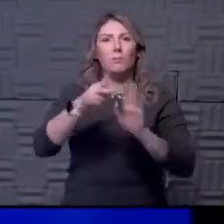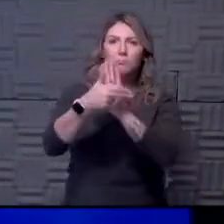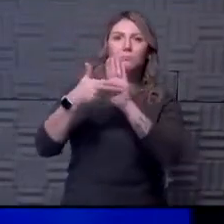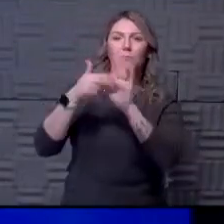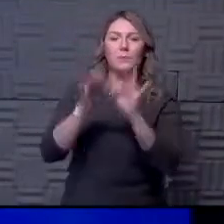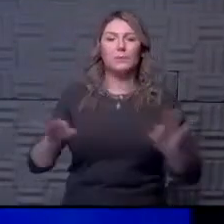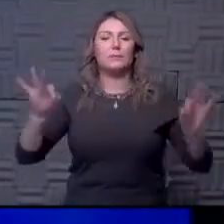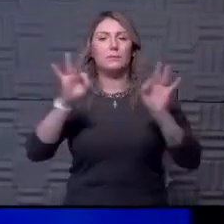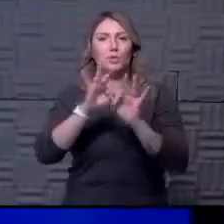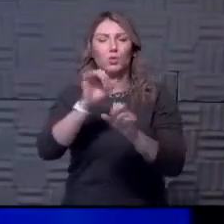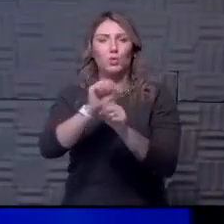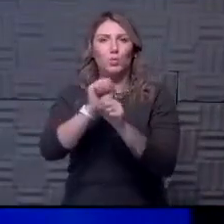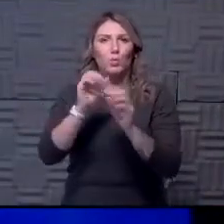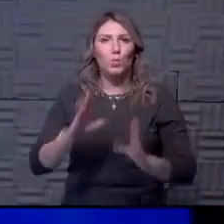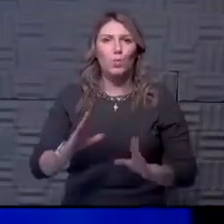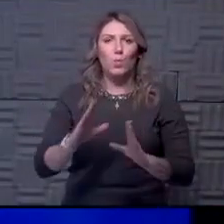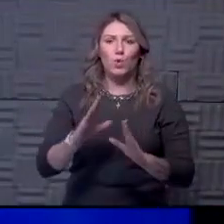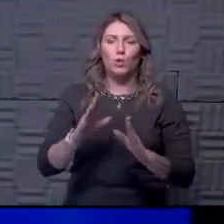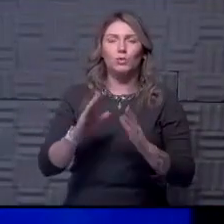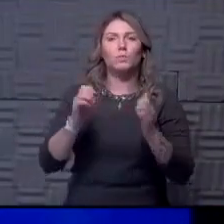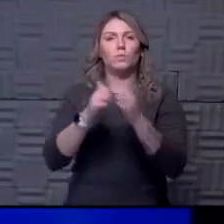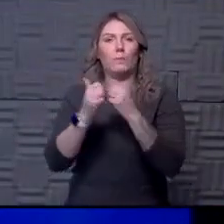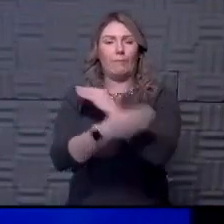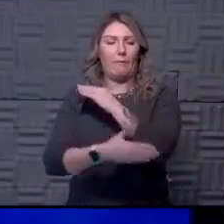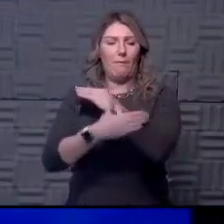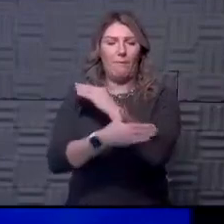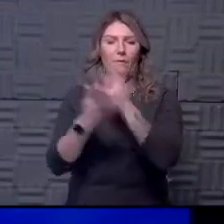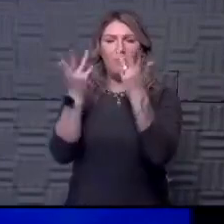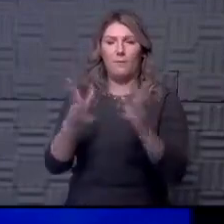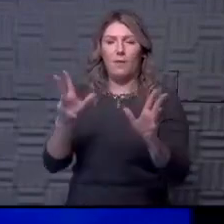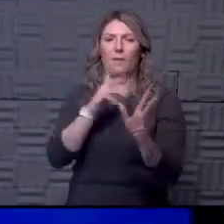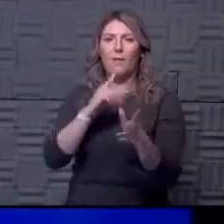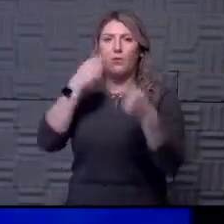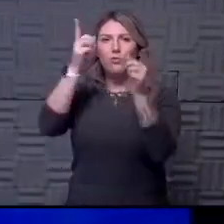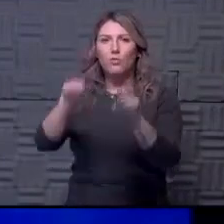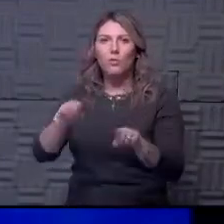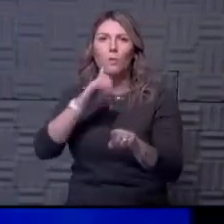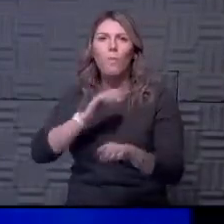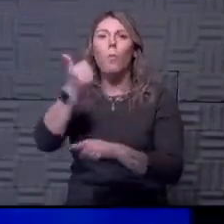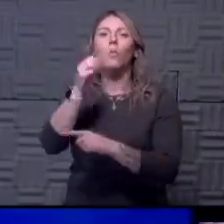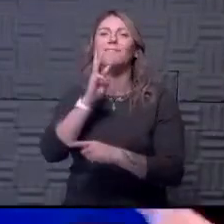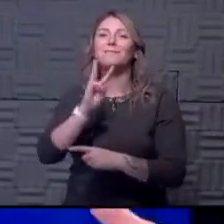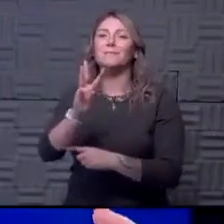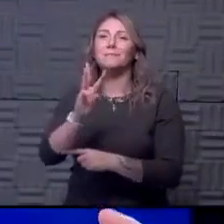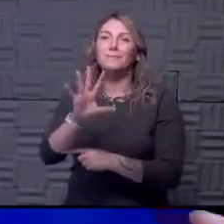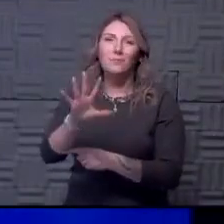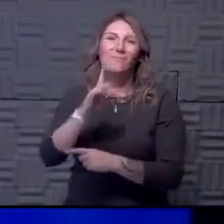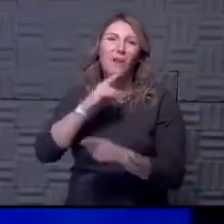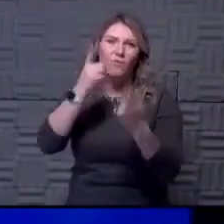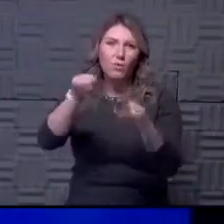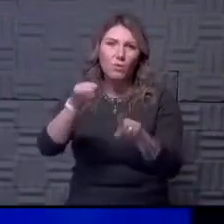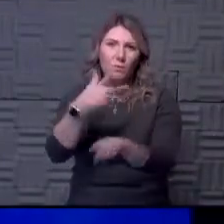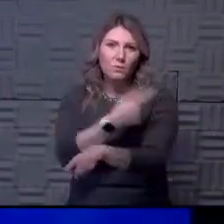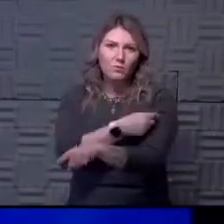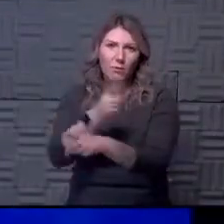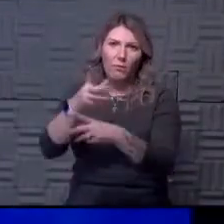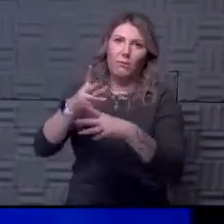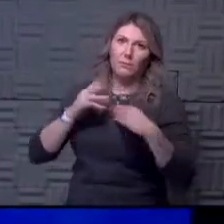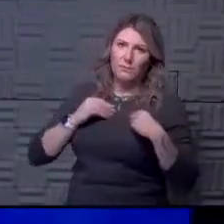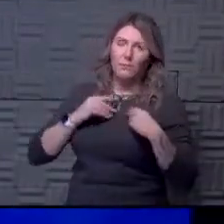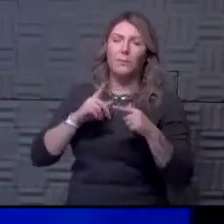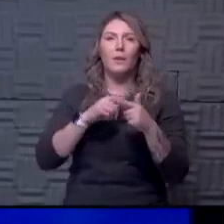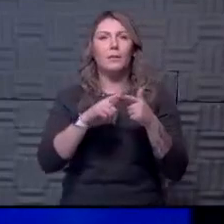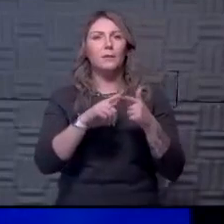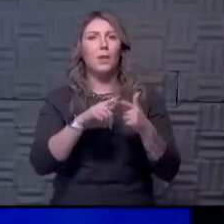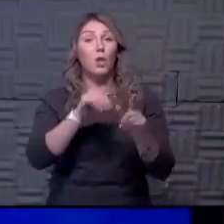as the county nears completion of those over 65 who have agreed to take the shot. And I think that's the direction we've been going. And when we notify